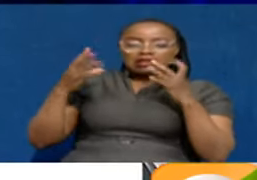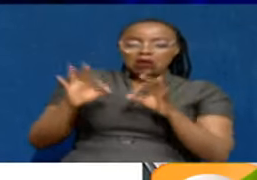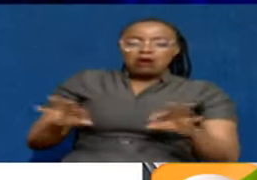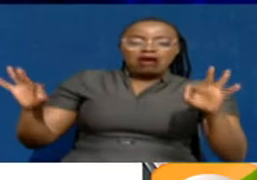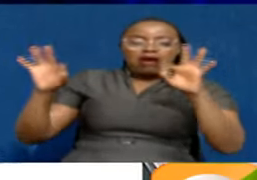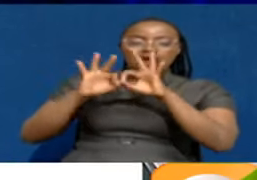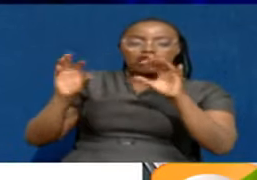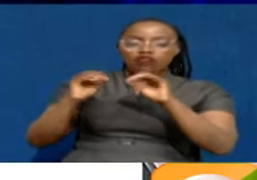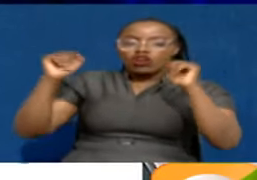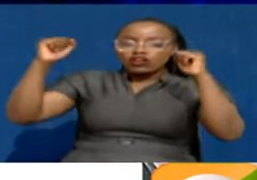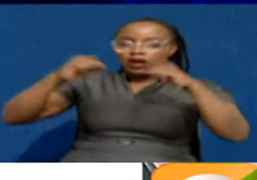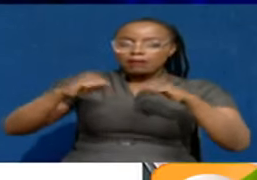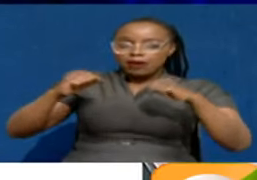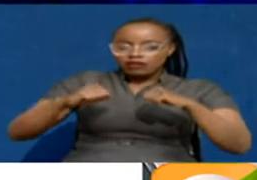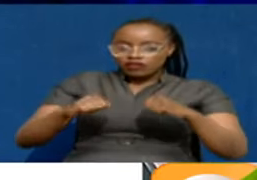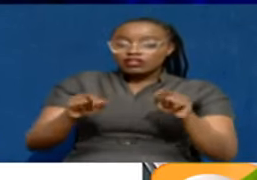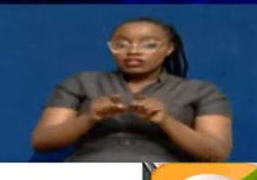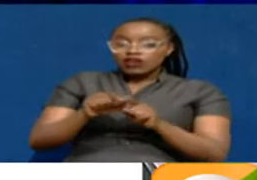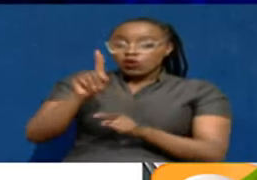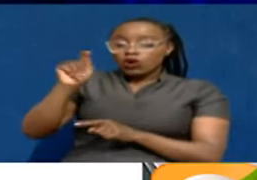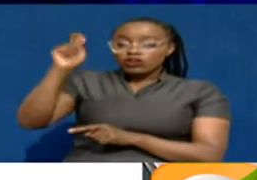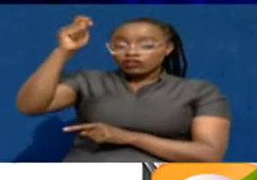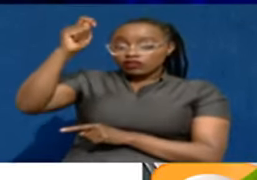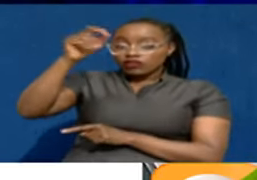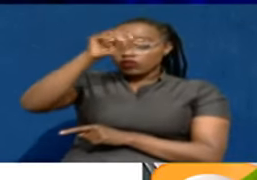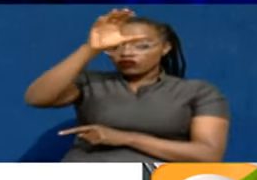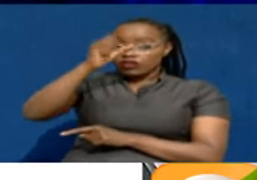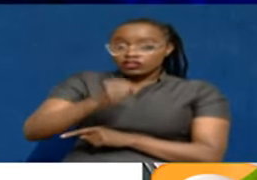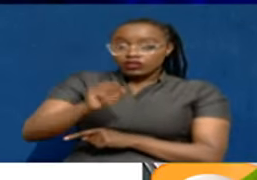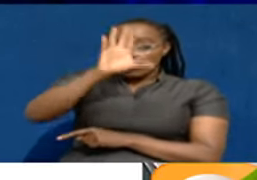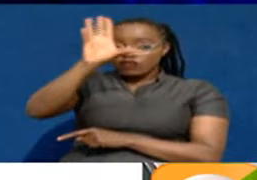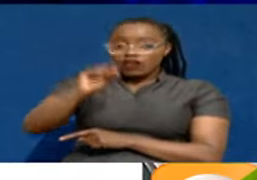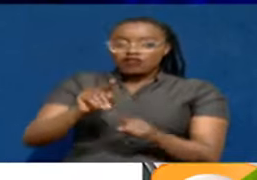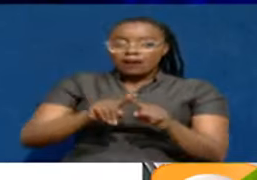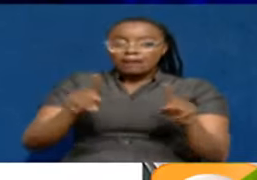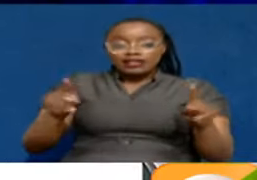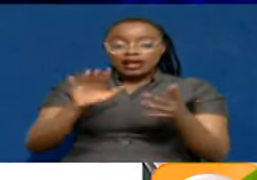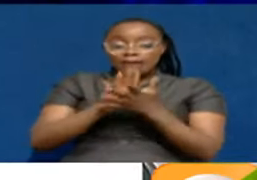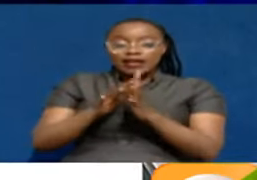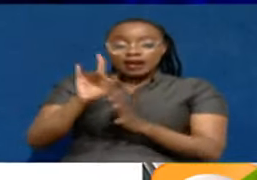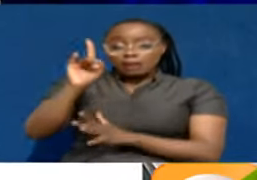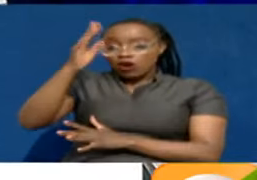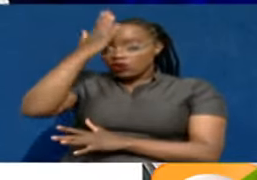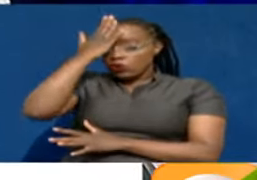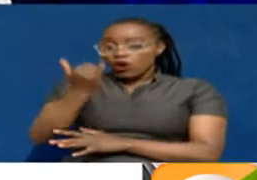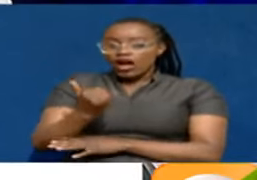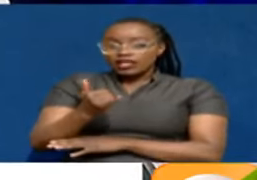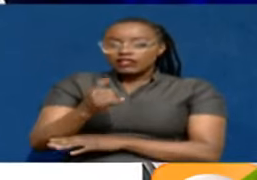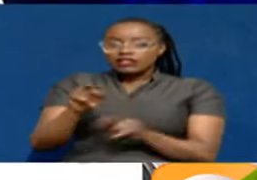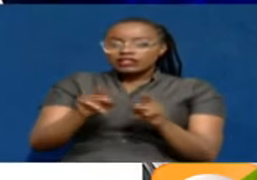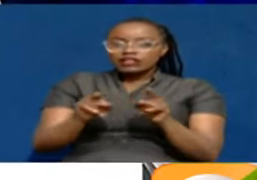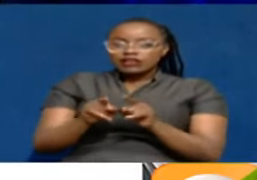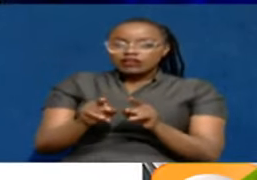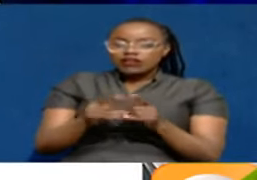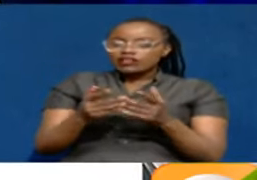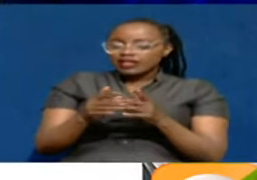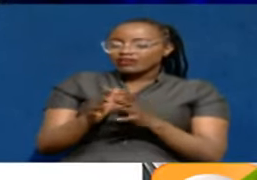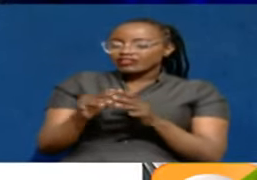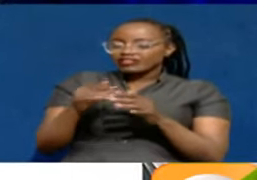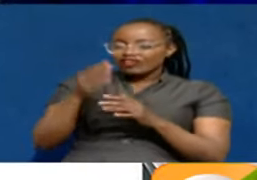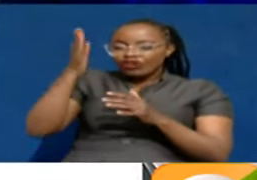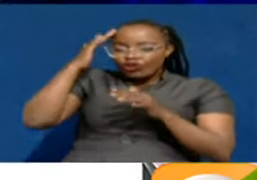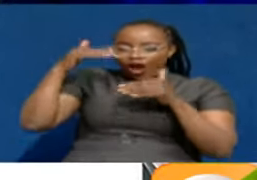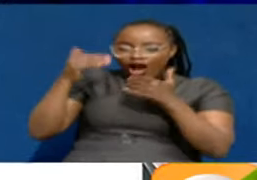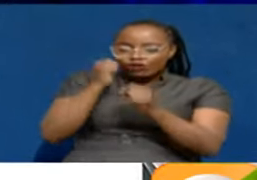his abilities, this should not have been one of the presidents of South Africa, but he was. He became one because he is a wily operator.